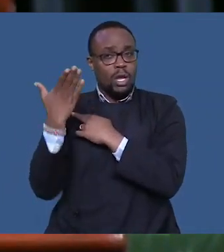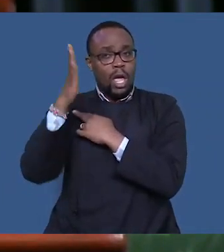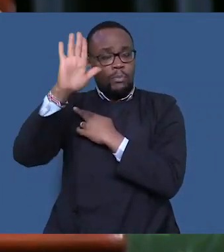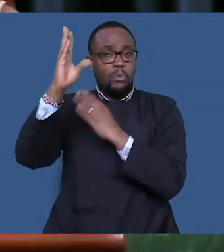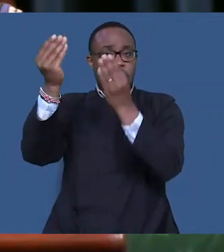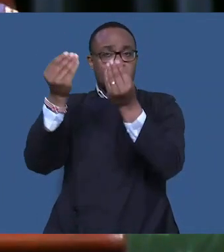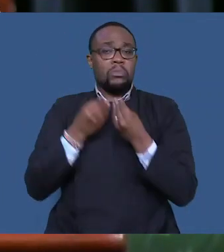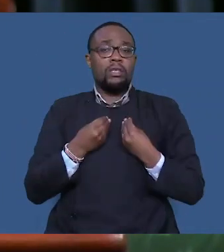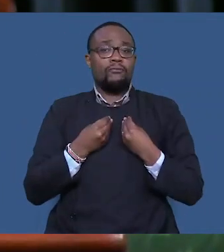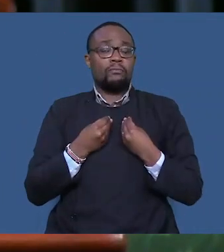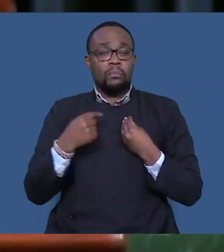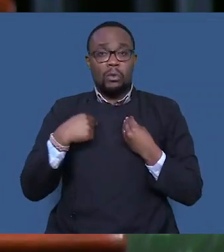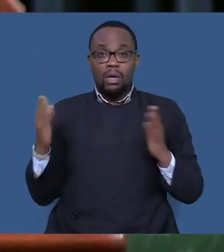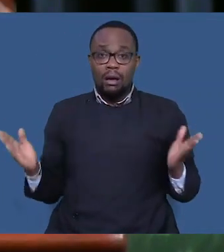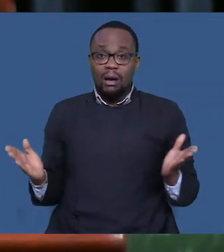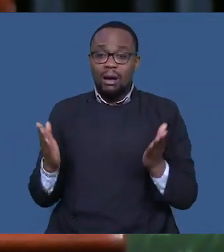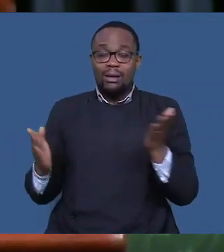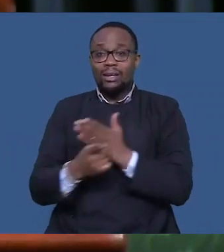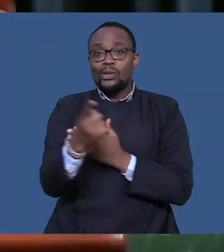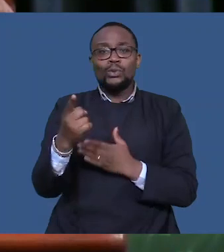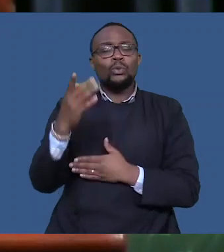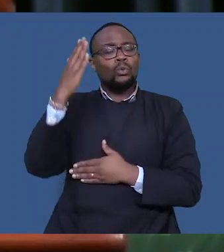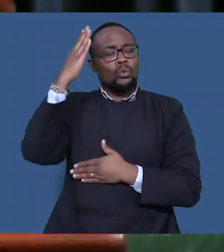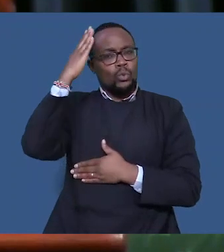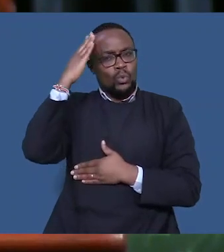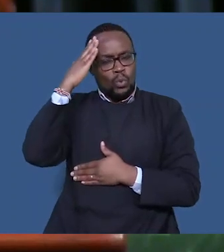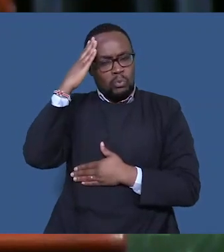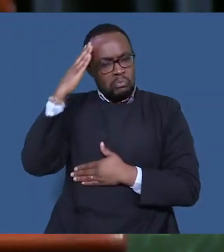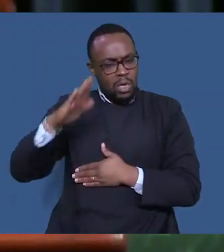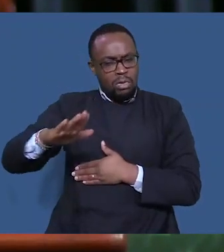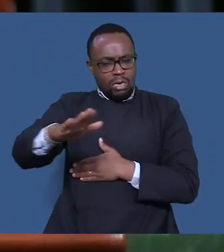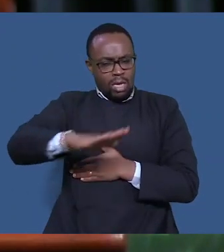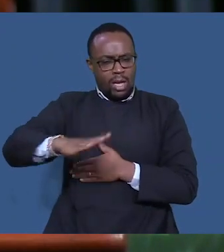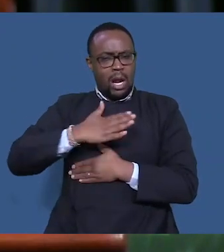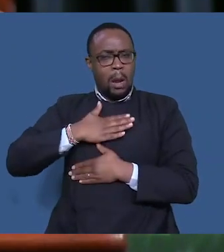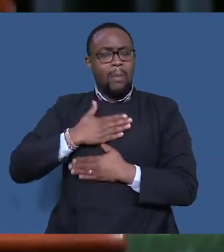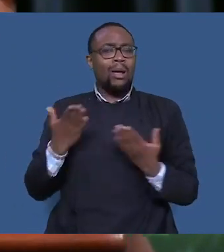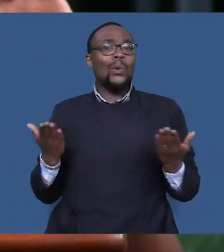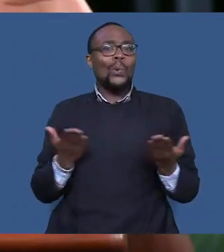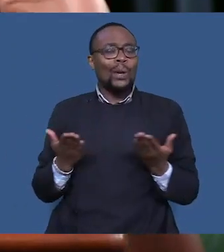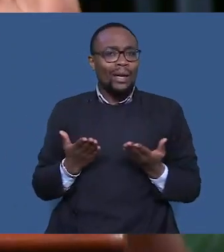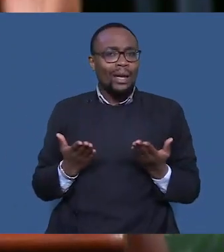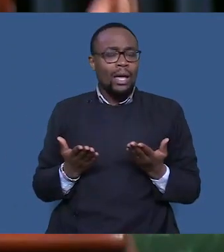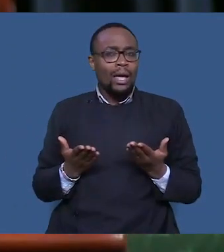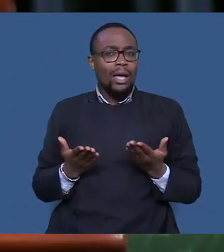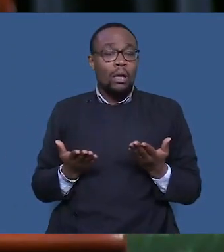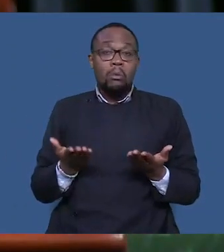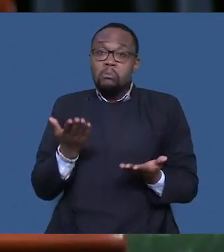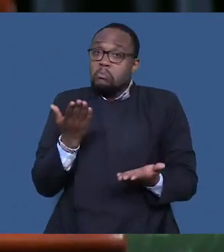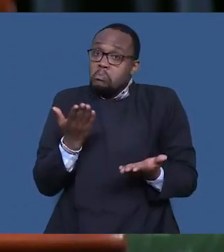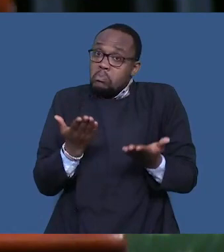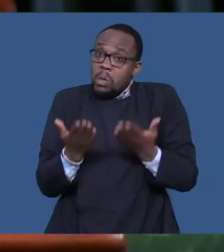us. So my encouragement to us is just to know, okay, these are the areas that God, you're calling me to. It could be, you can be called